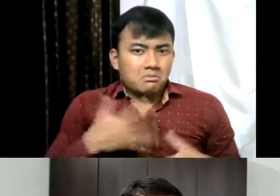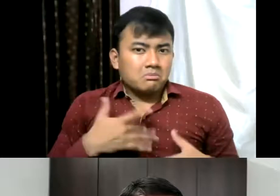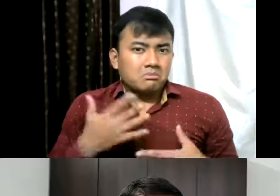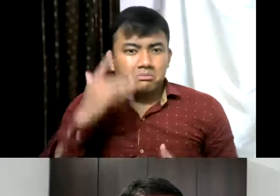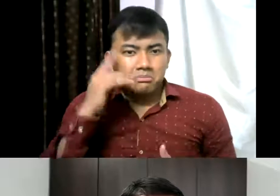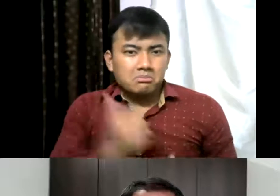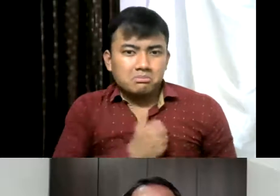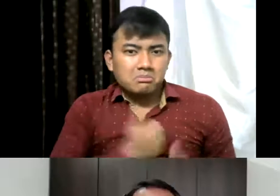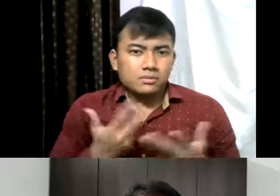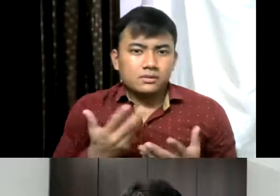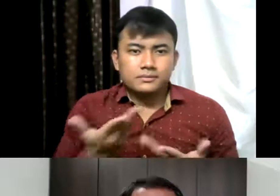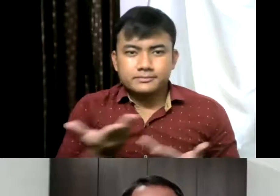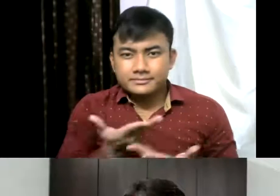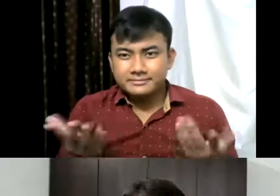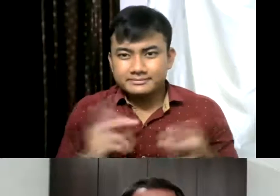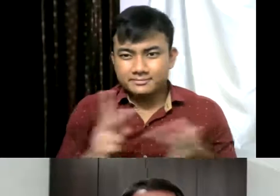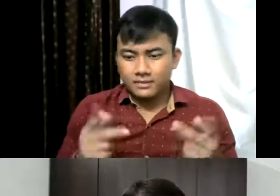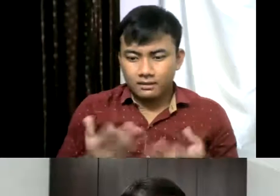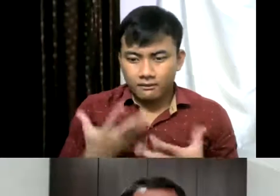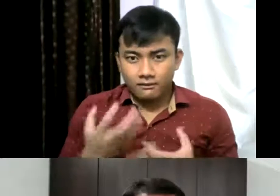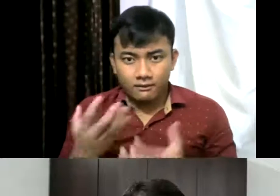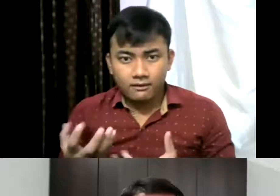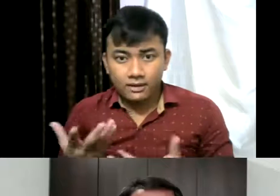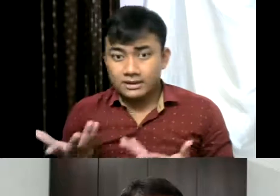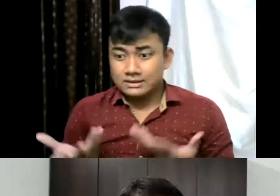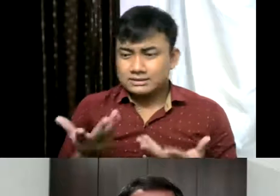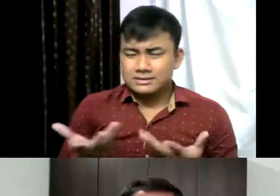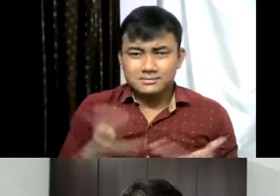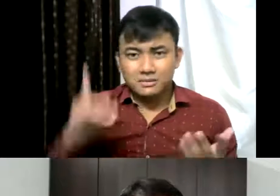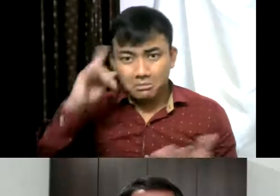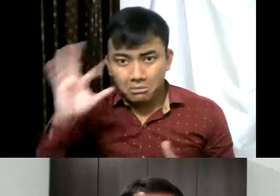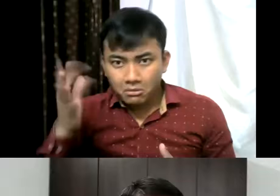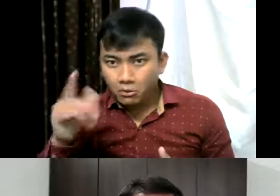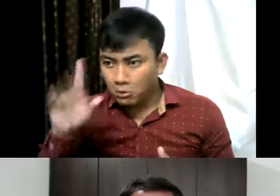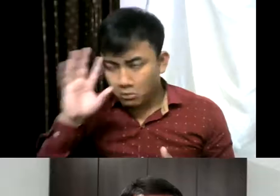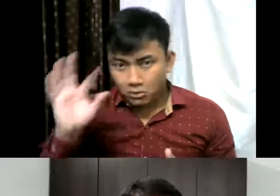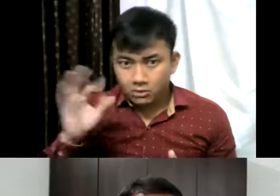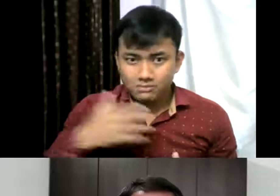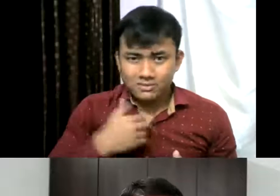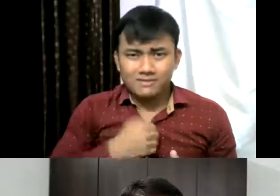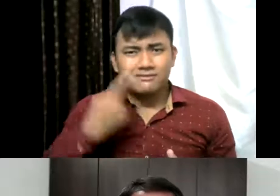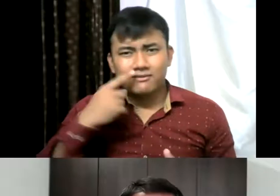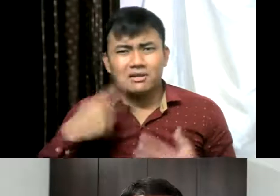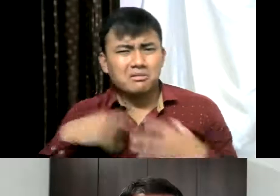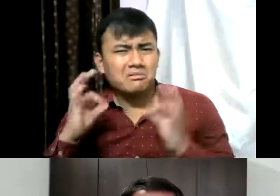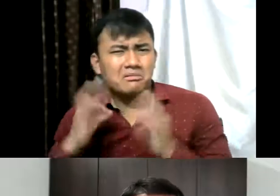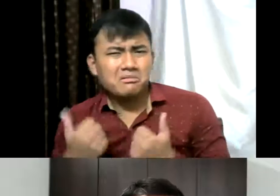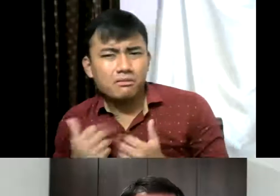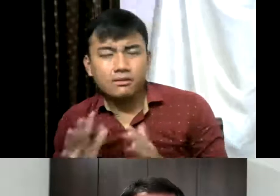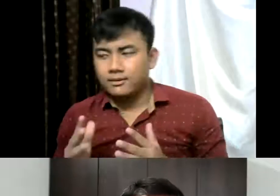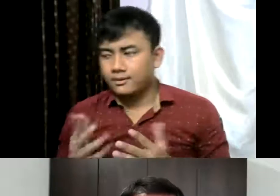caste is not operating in our desires, we are free from it, we are not that narrow-minded like our fathers and grandparents, etc., etc.